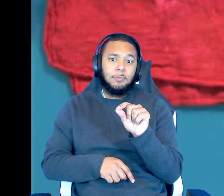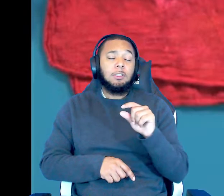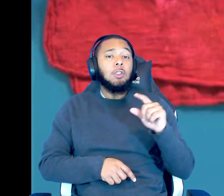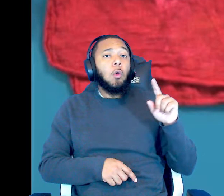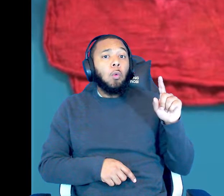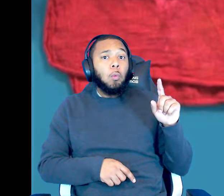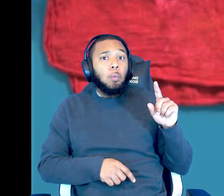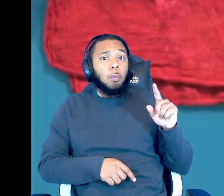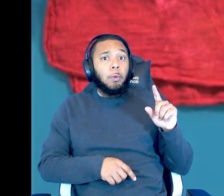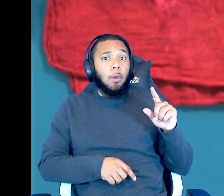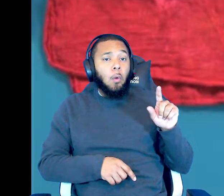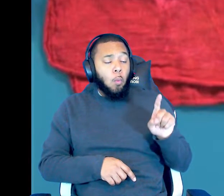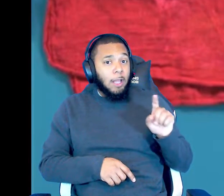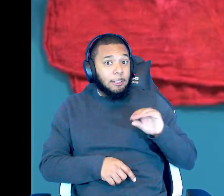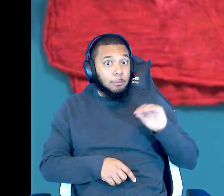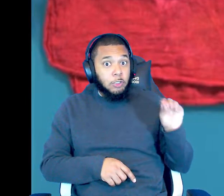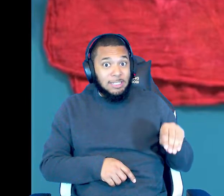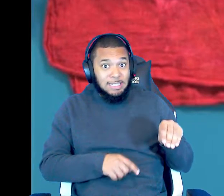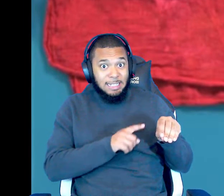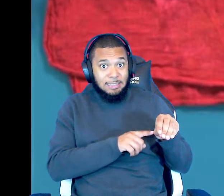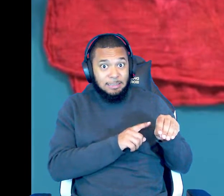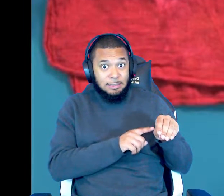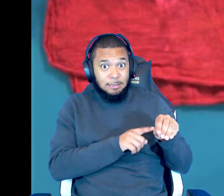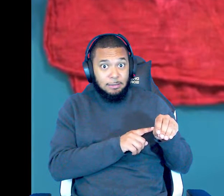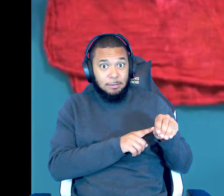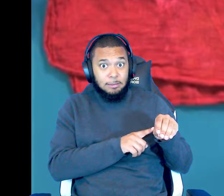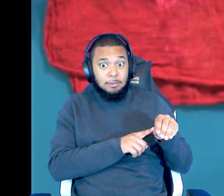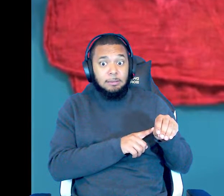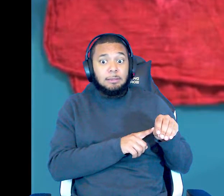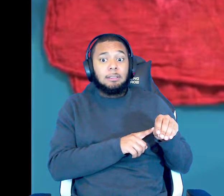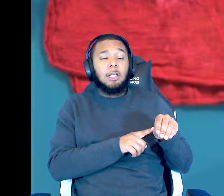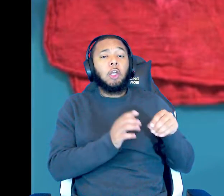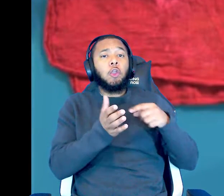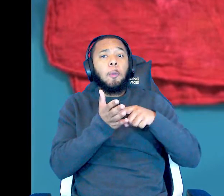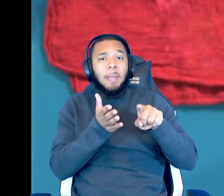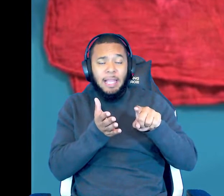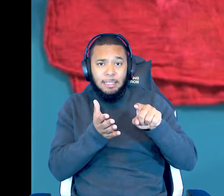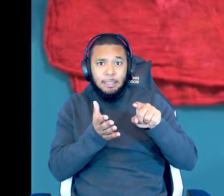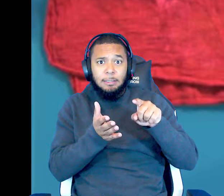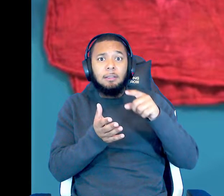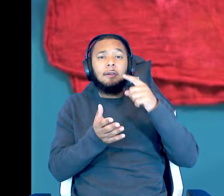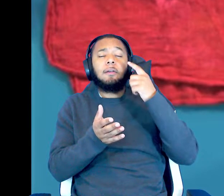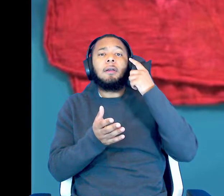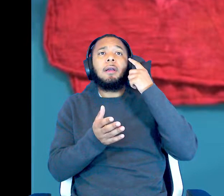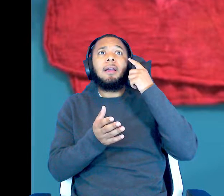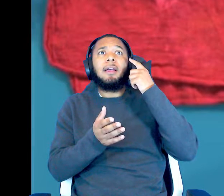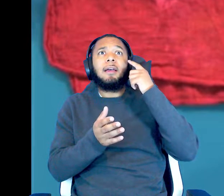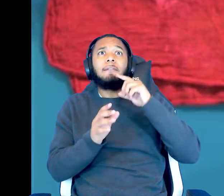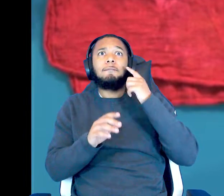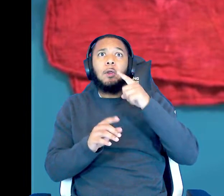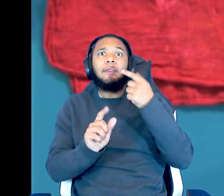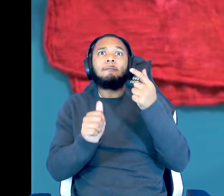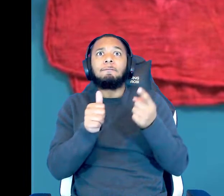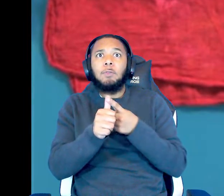is the interest rate. So this is how much interest we pay on our first $66 payment.